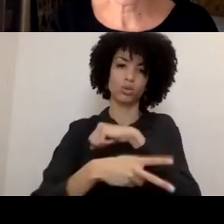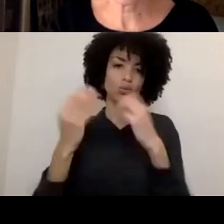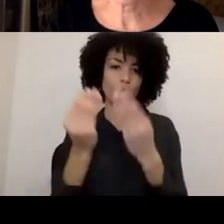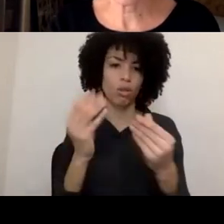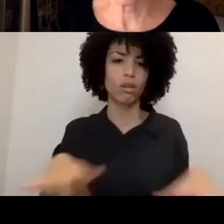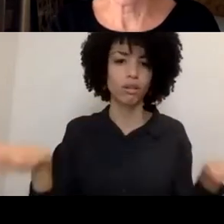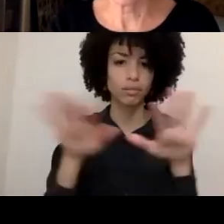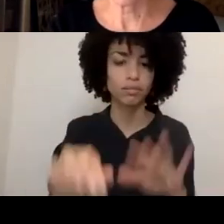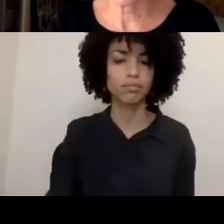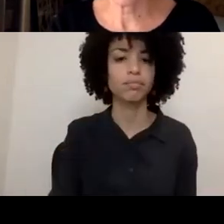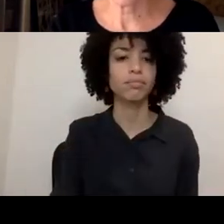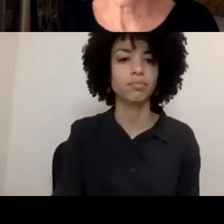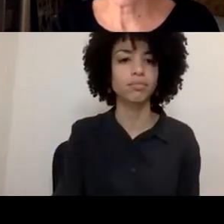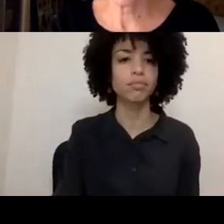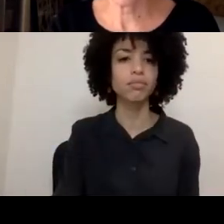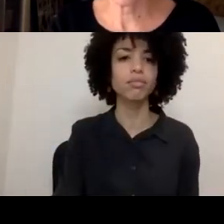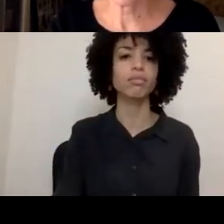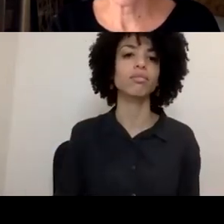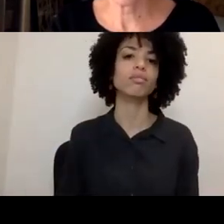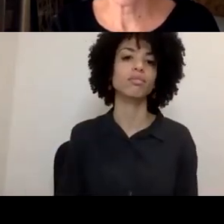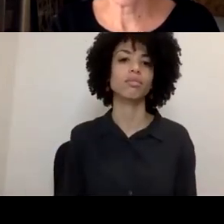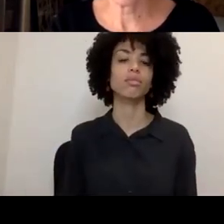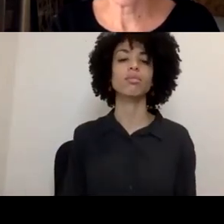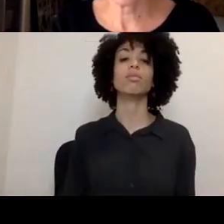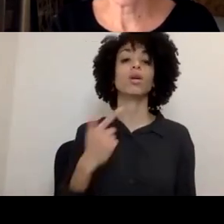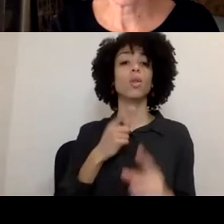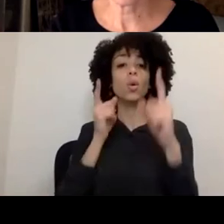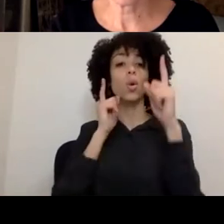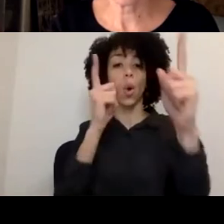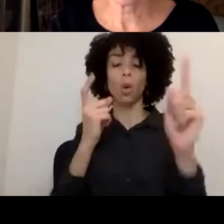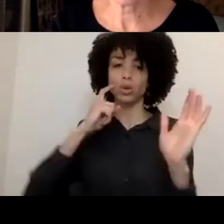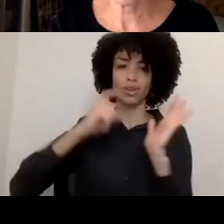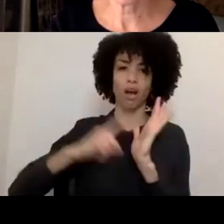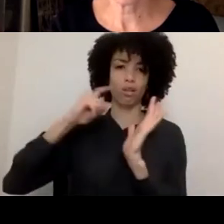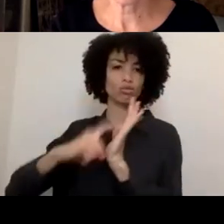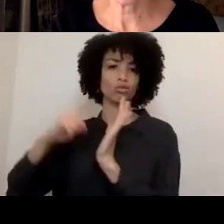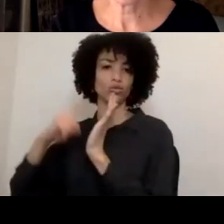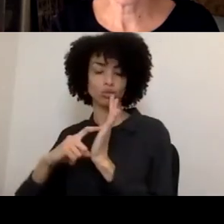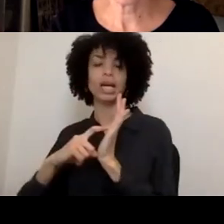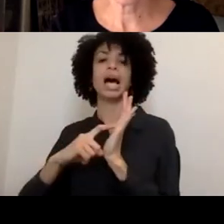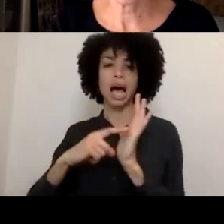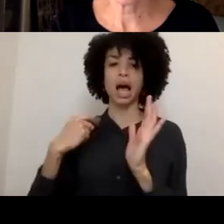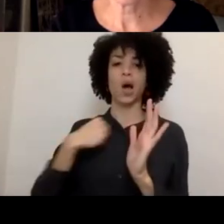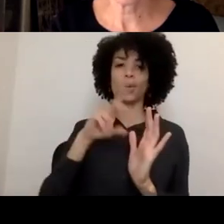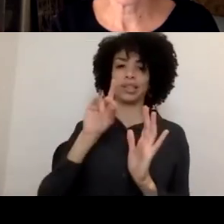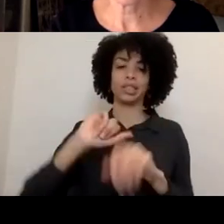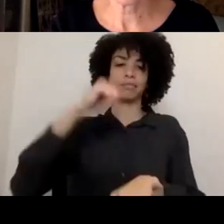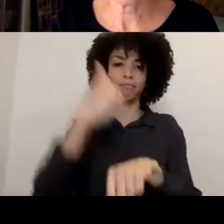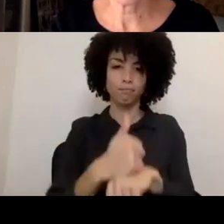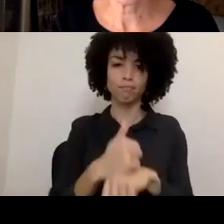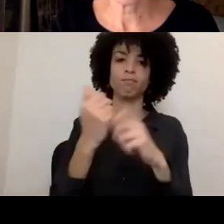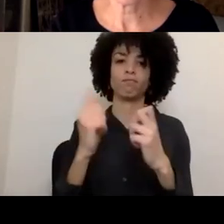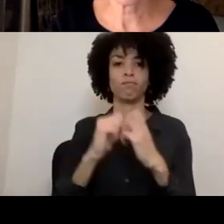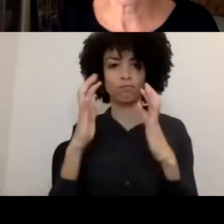working to dismantle the ongoing legacies of settler colonialism and white supremacy, a commitment that's become all the more poignant and urgent in this time